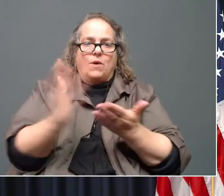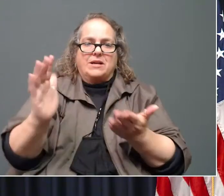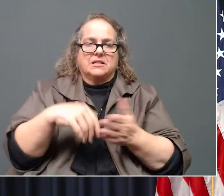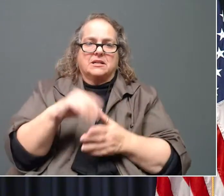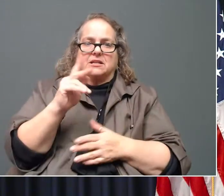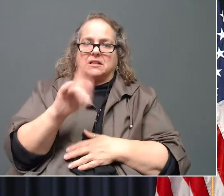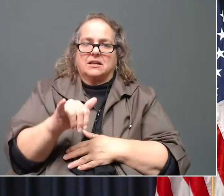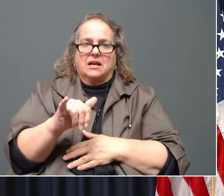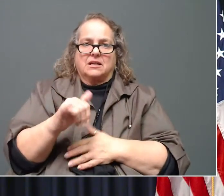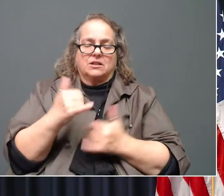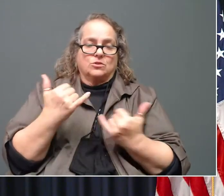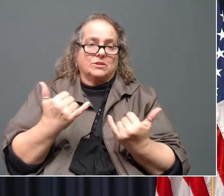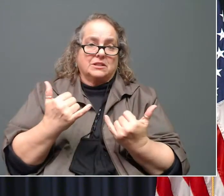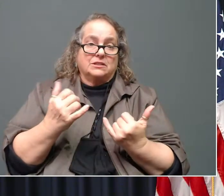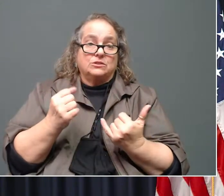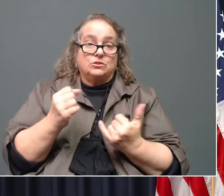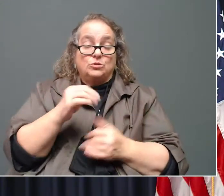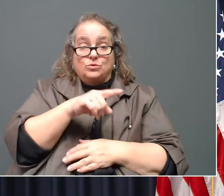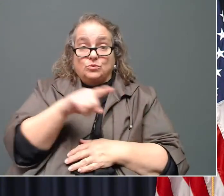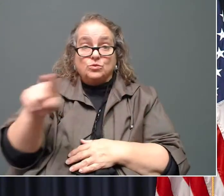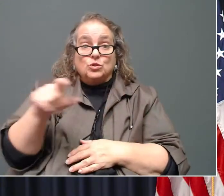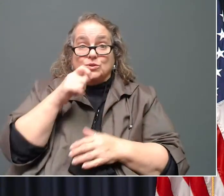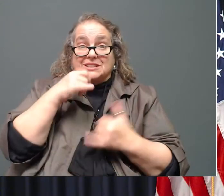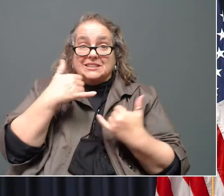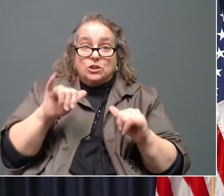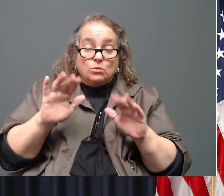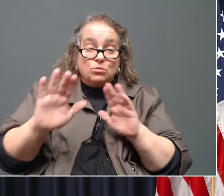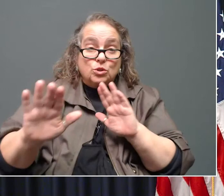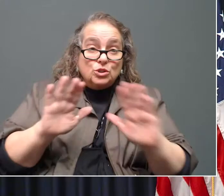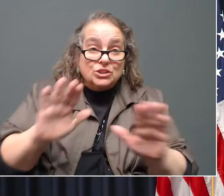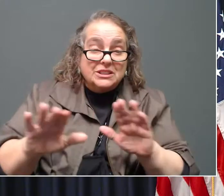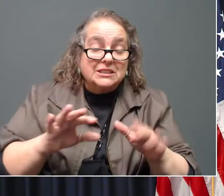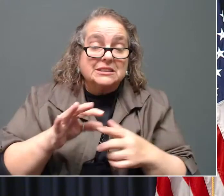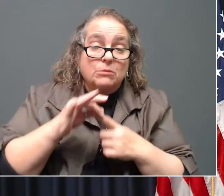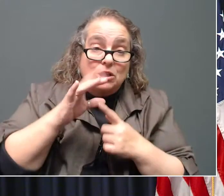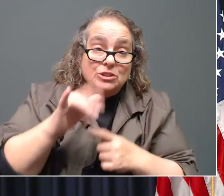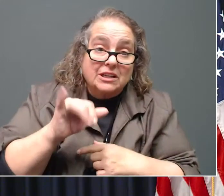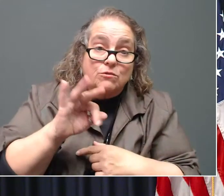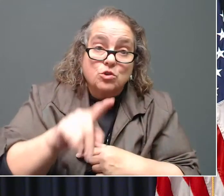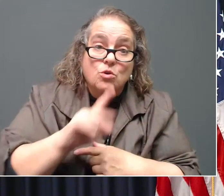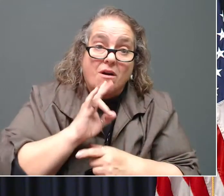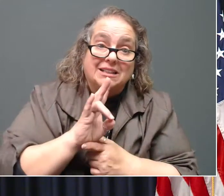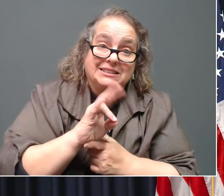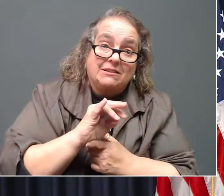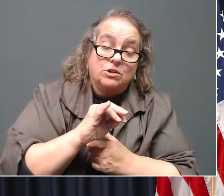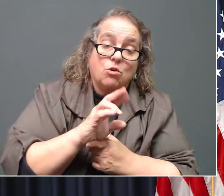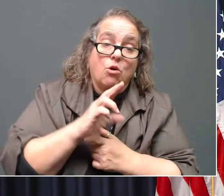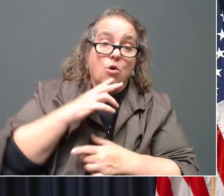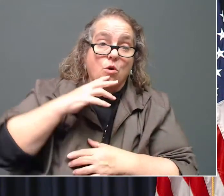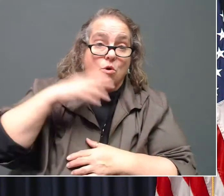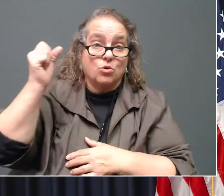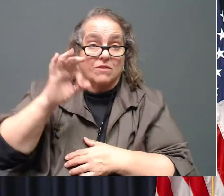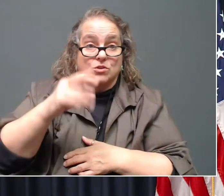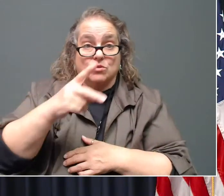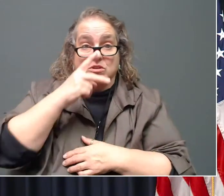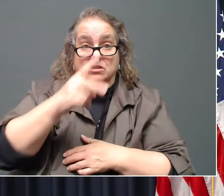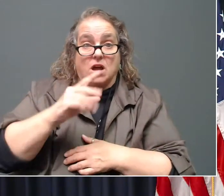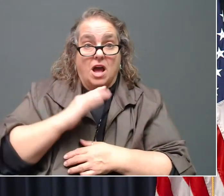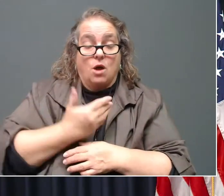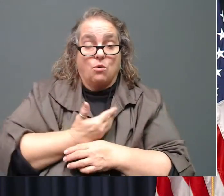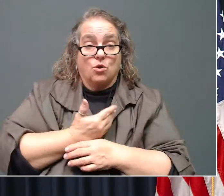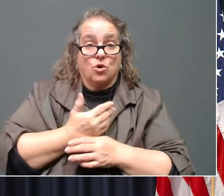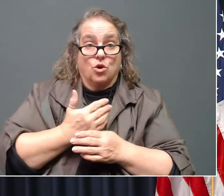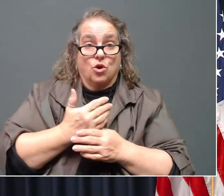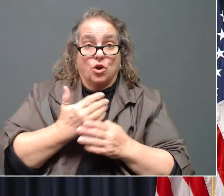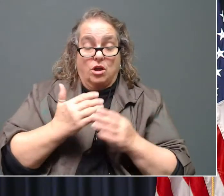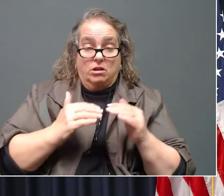So to those out there that are still pushing, especially if you are 70 and older, if you saw our demographics, that